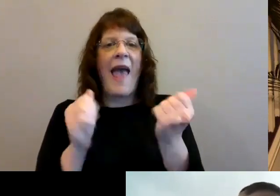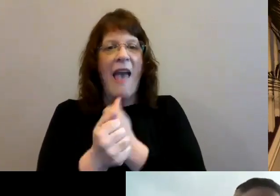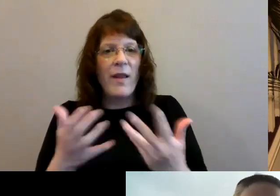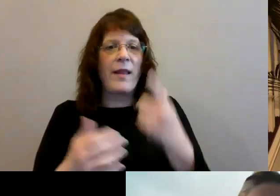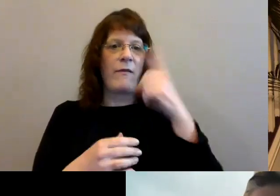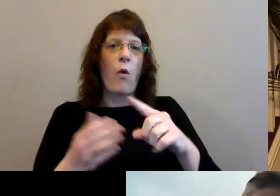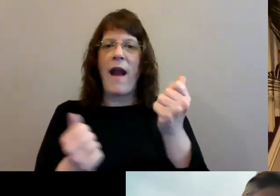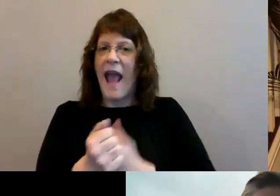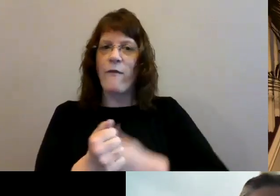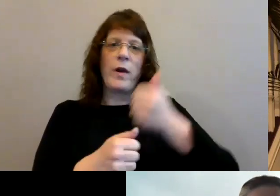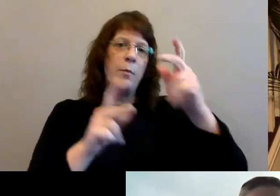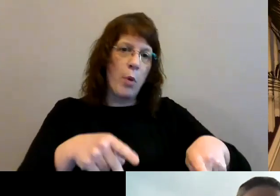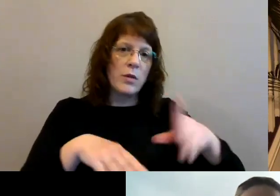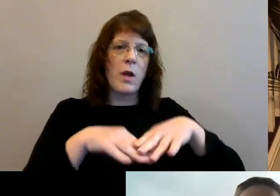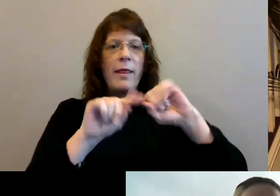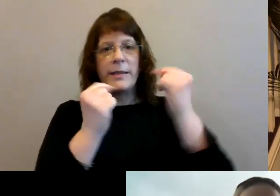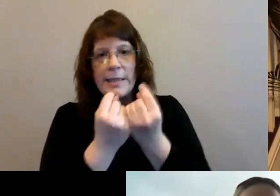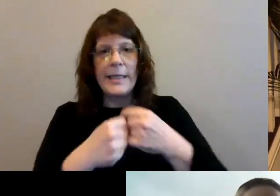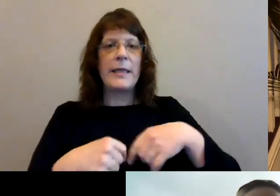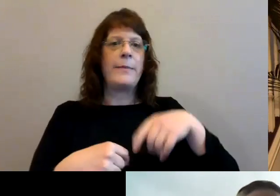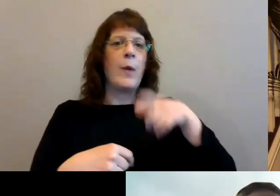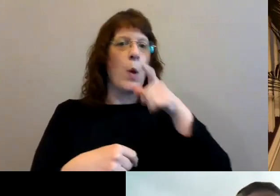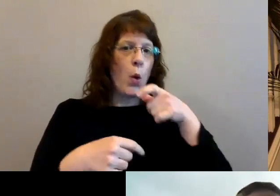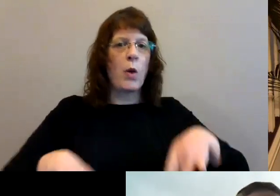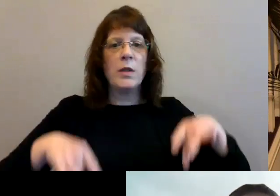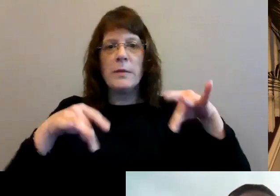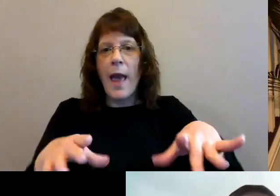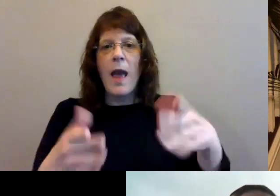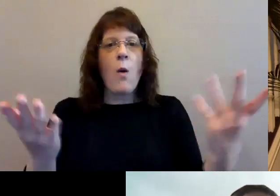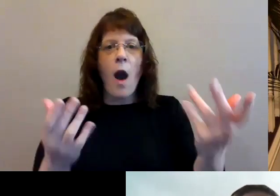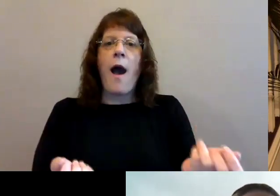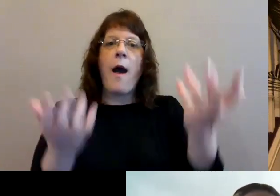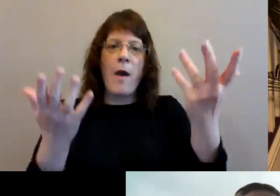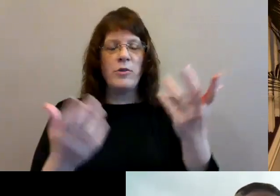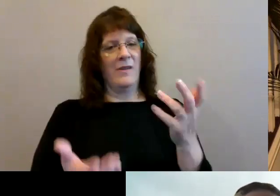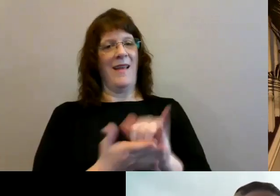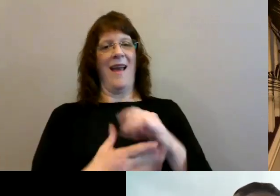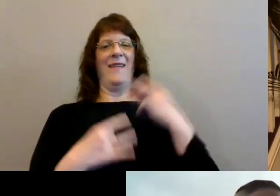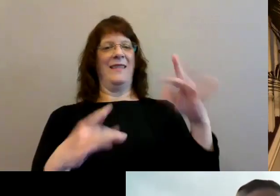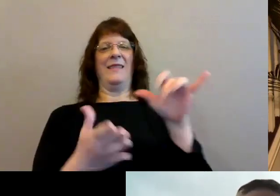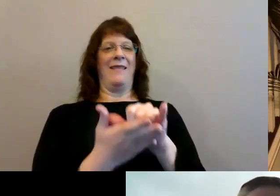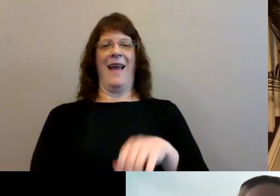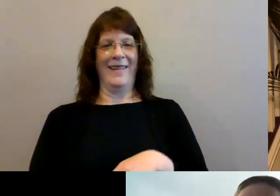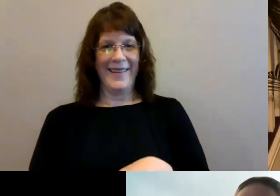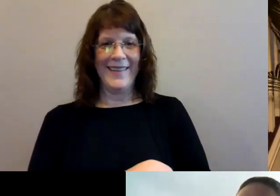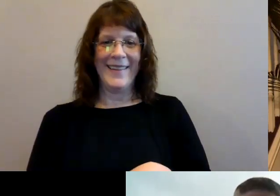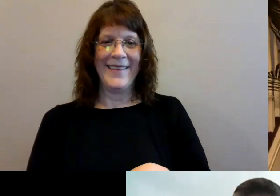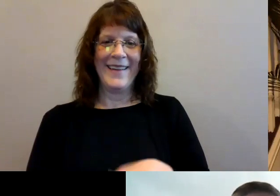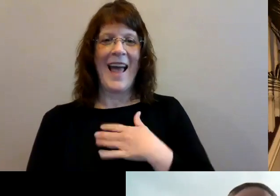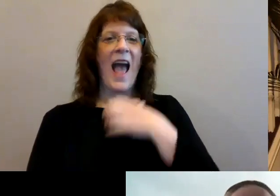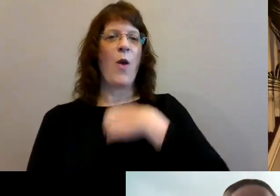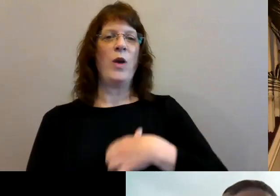single person in the team. And yeah, dealing with that, like I highly dislike that. Yeah. No, I wish I had like